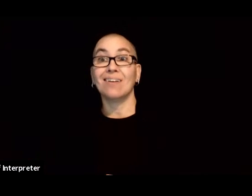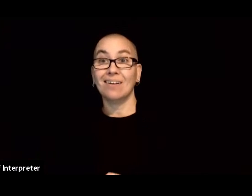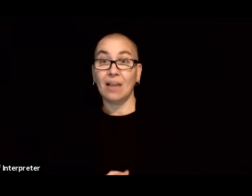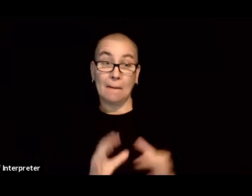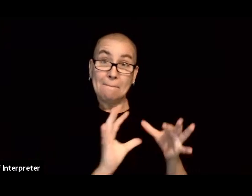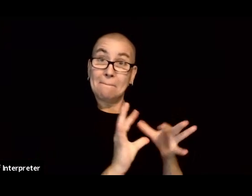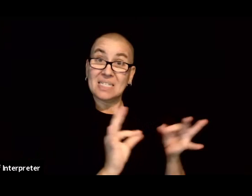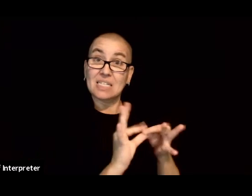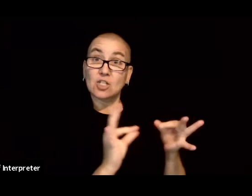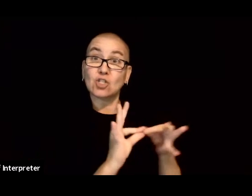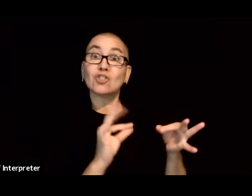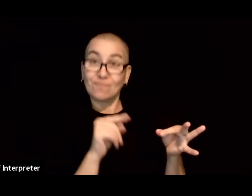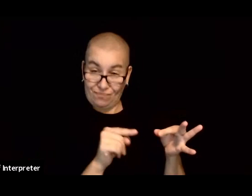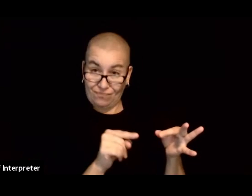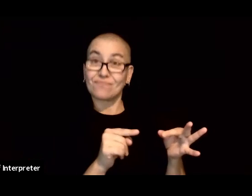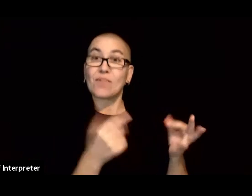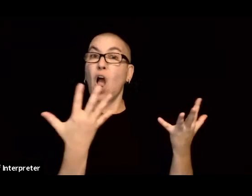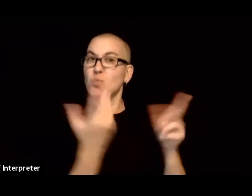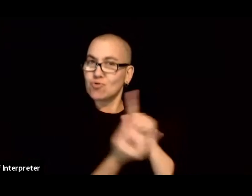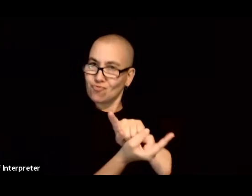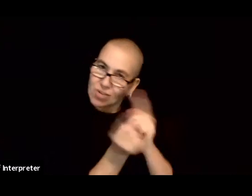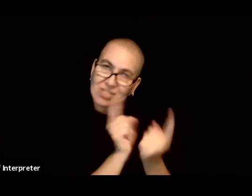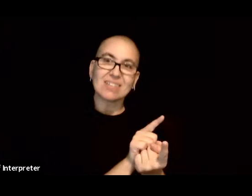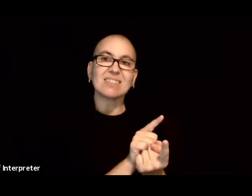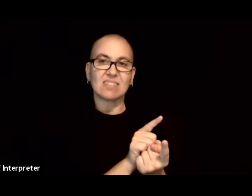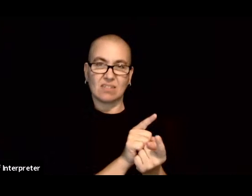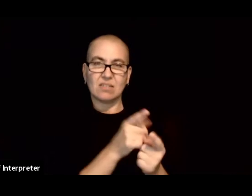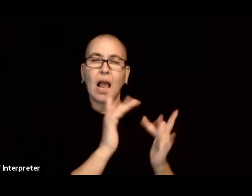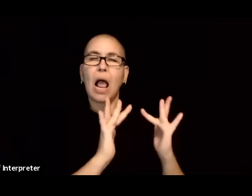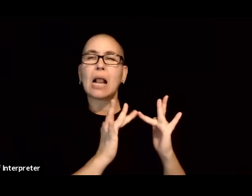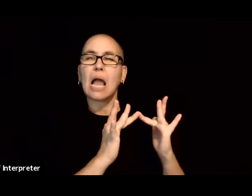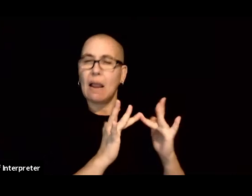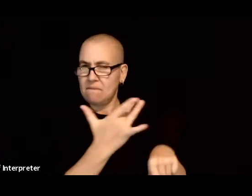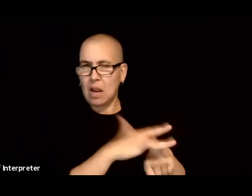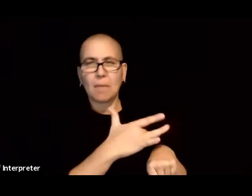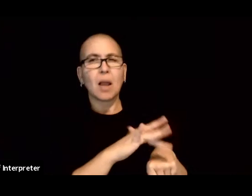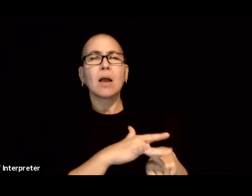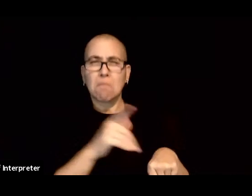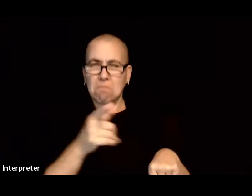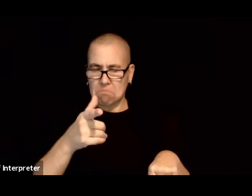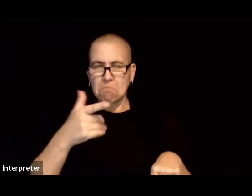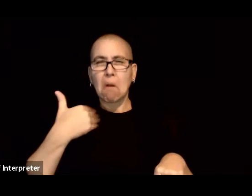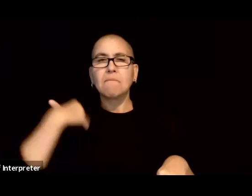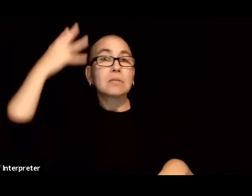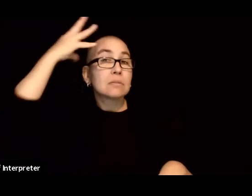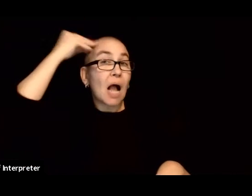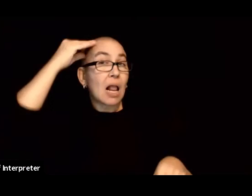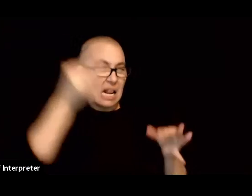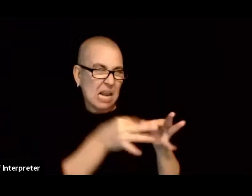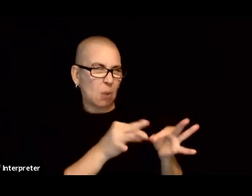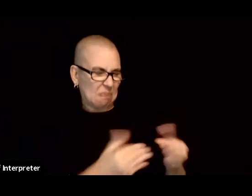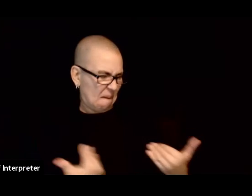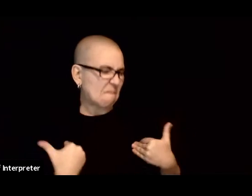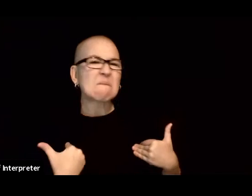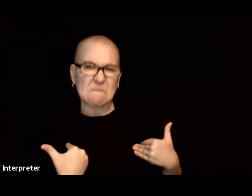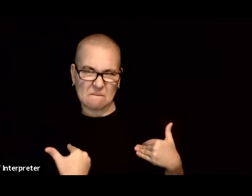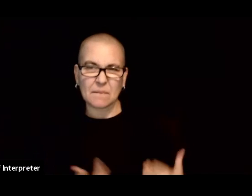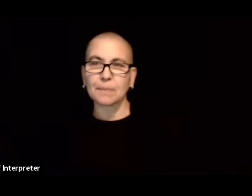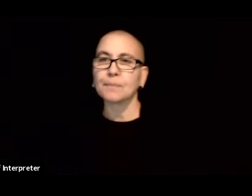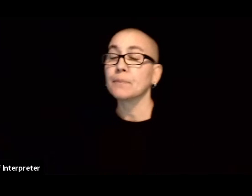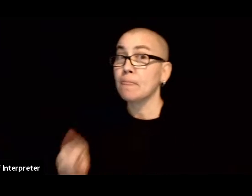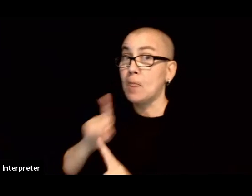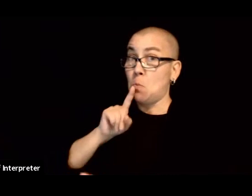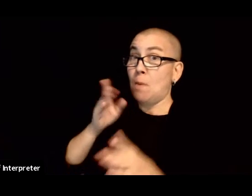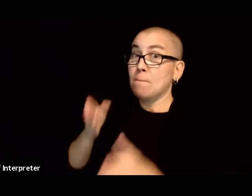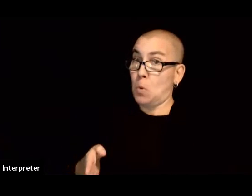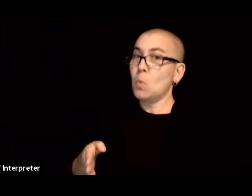are available in Somali. Thank you. The last question I want to say, the call is coming out right now. So a lot of people will be confused with COVID